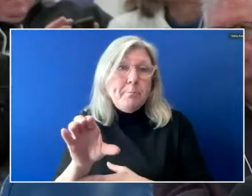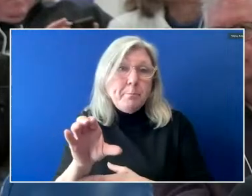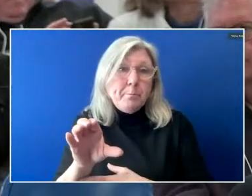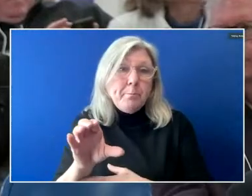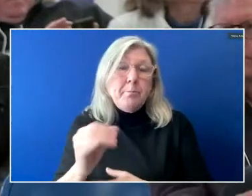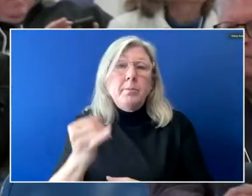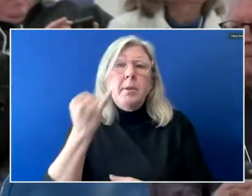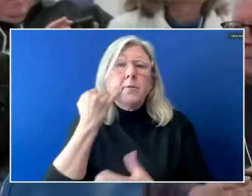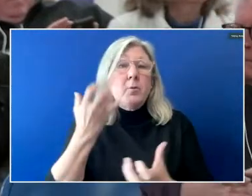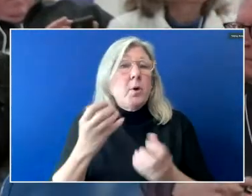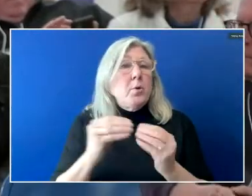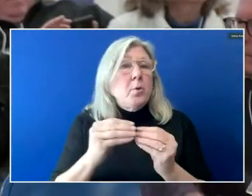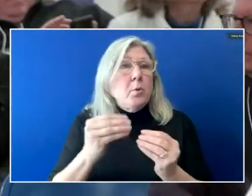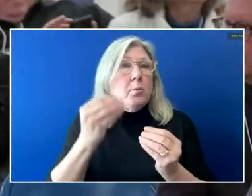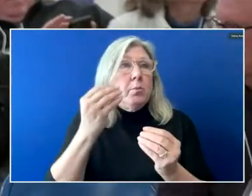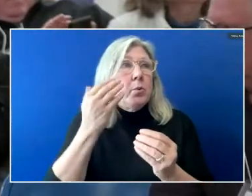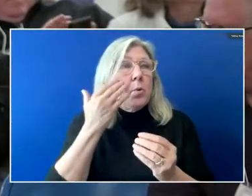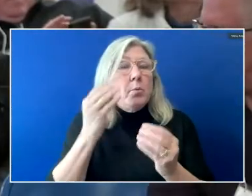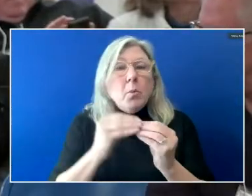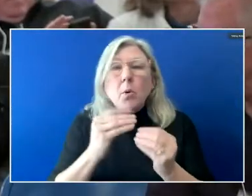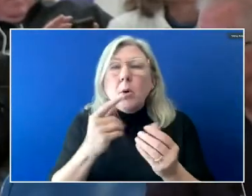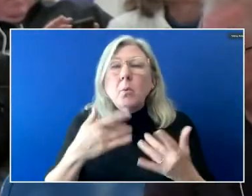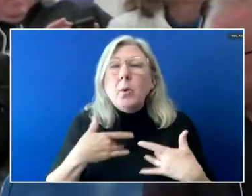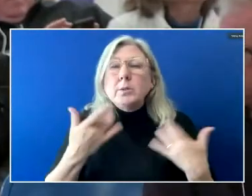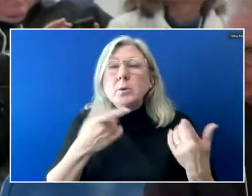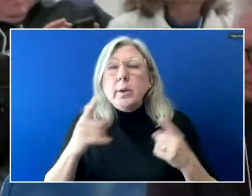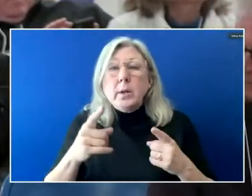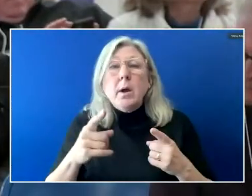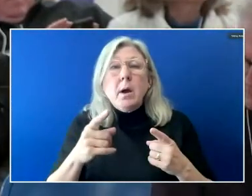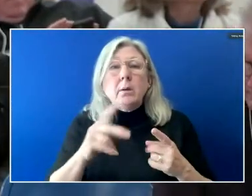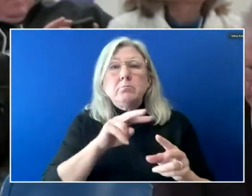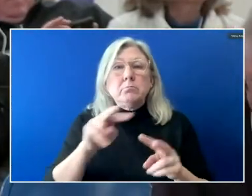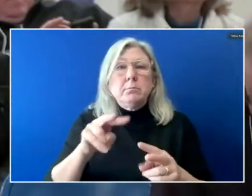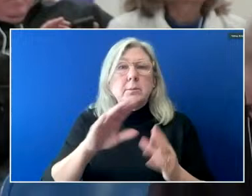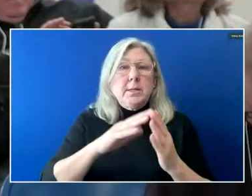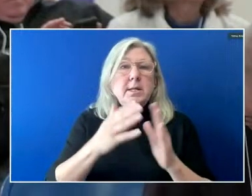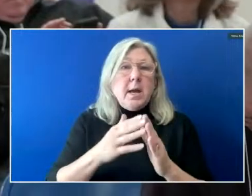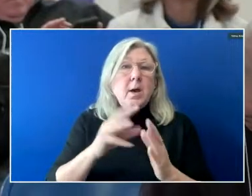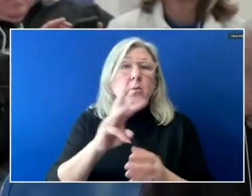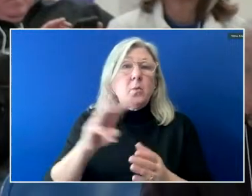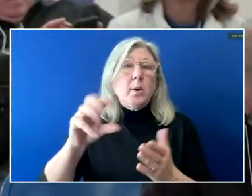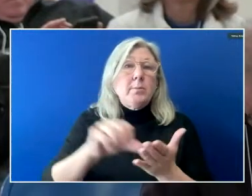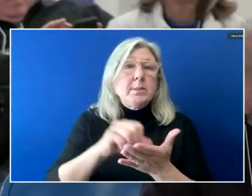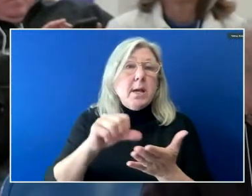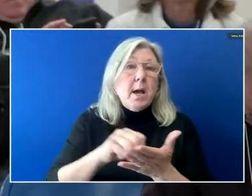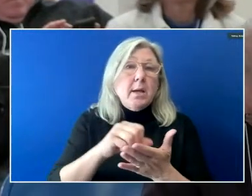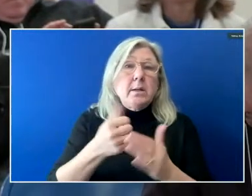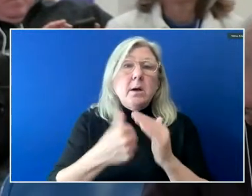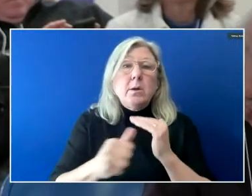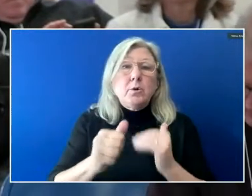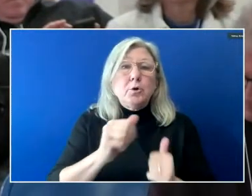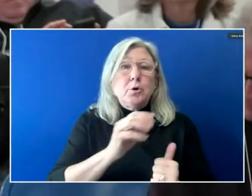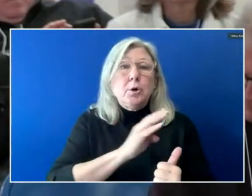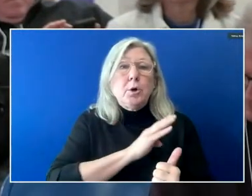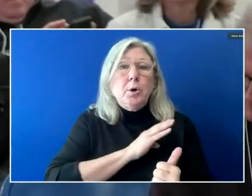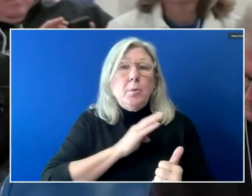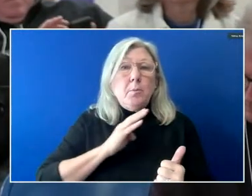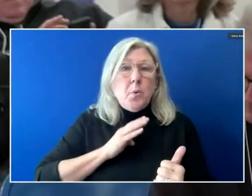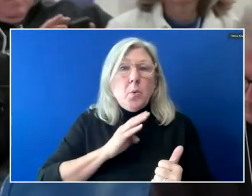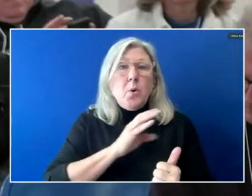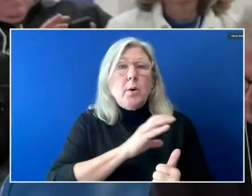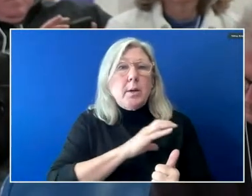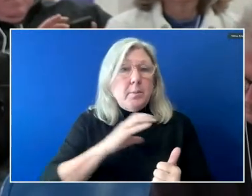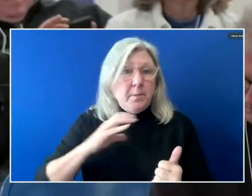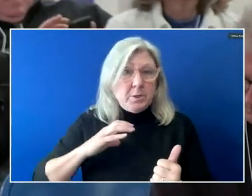what's going on the um it's on the town website under commit uh boarding commissions um but please look out